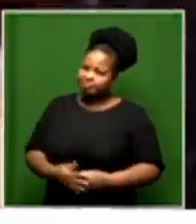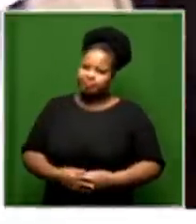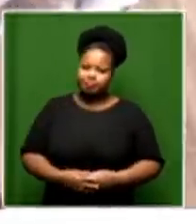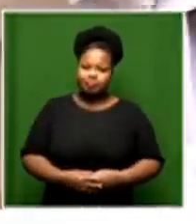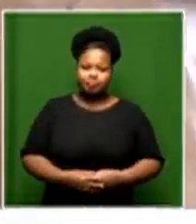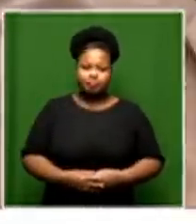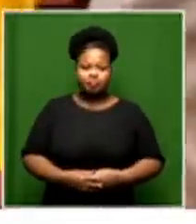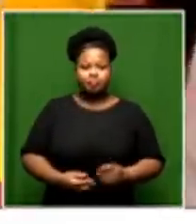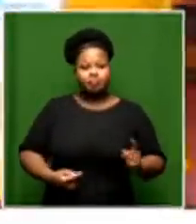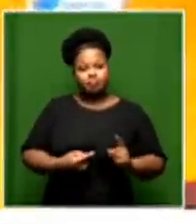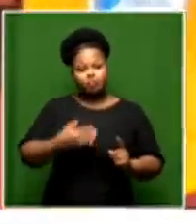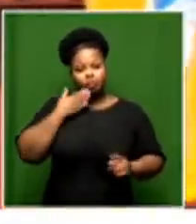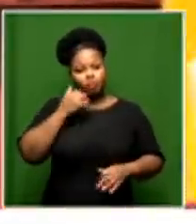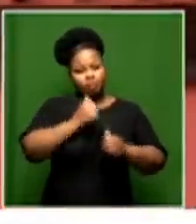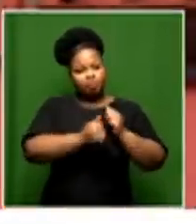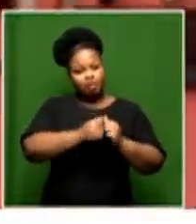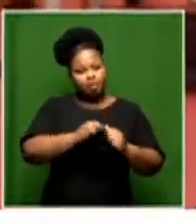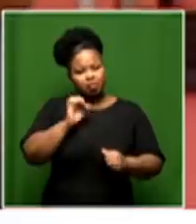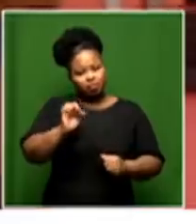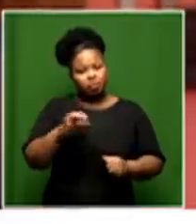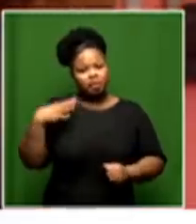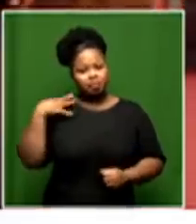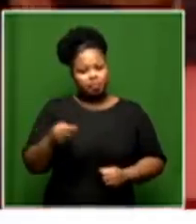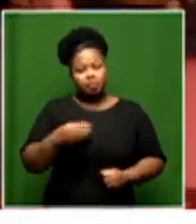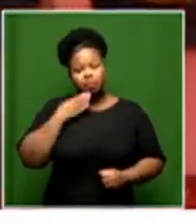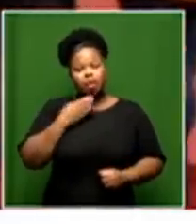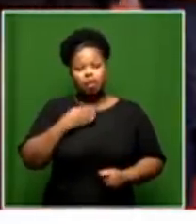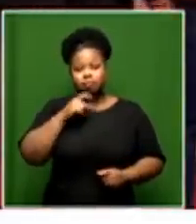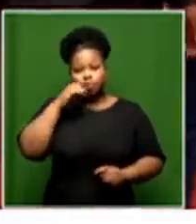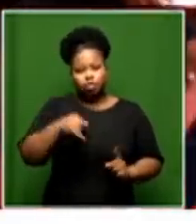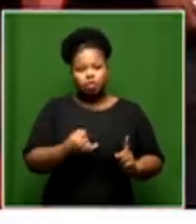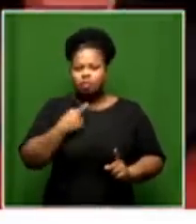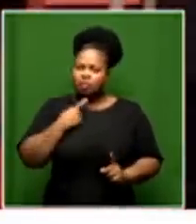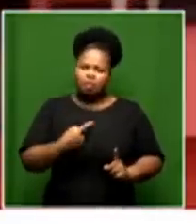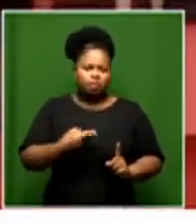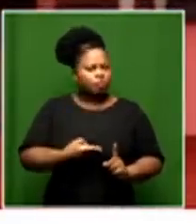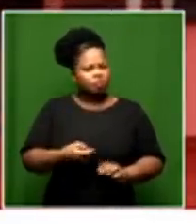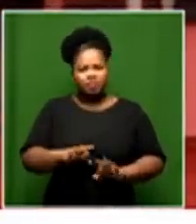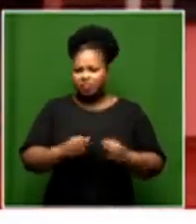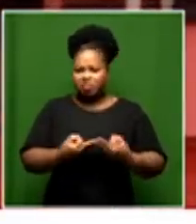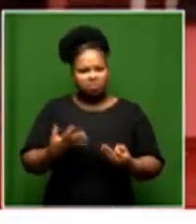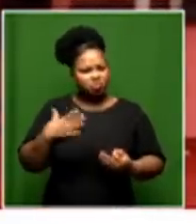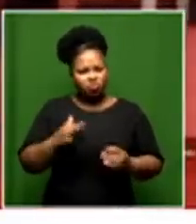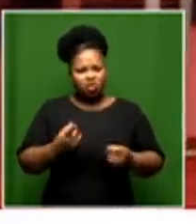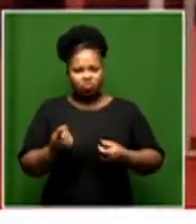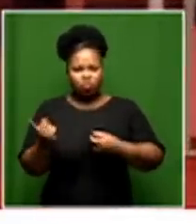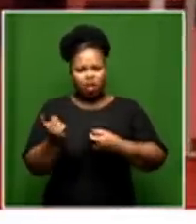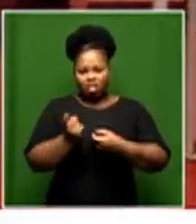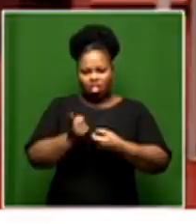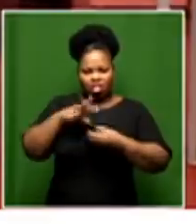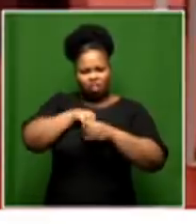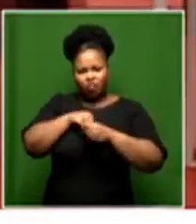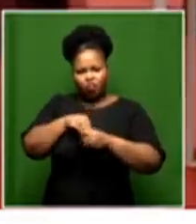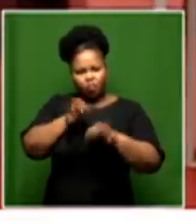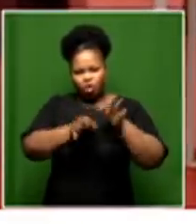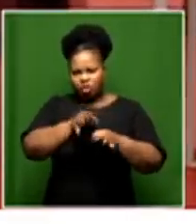Siyabonga baba. That was the brother of the late Minister Jackson Mthembu saying the family does not want to be drawn into